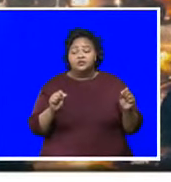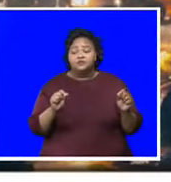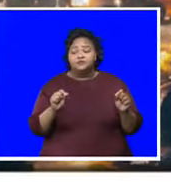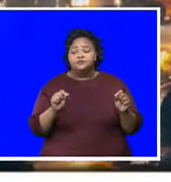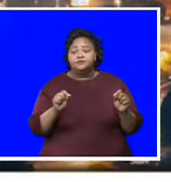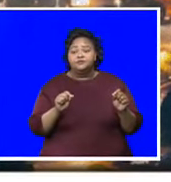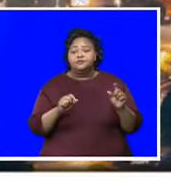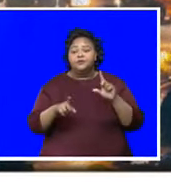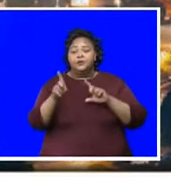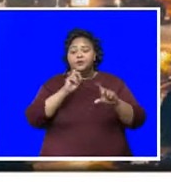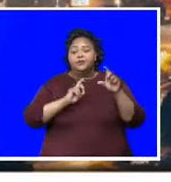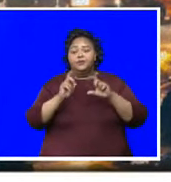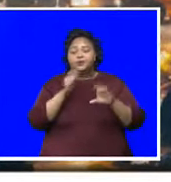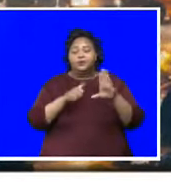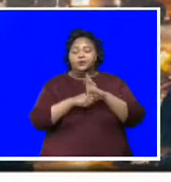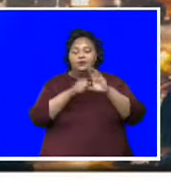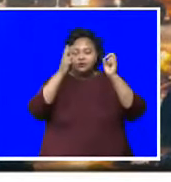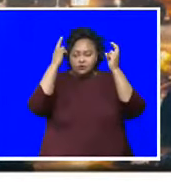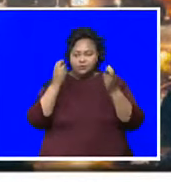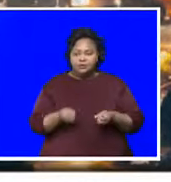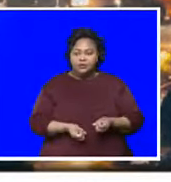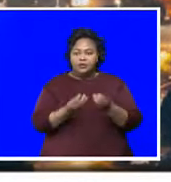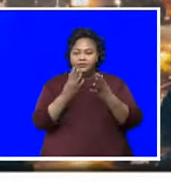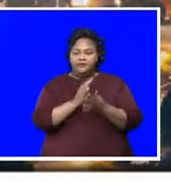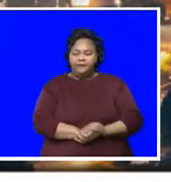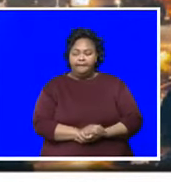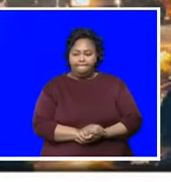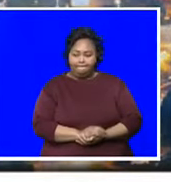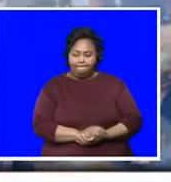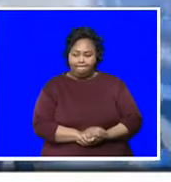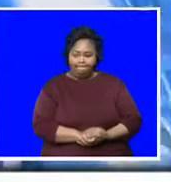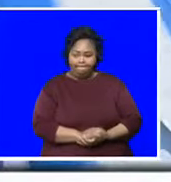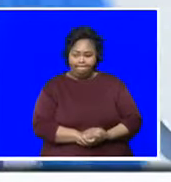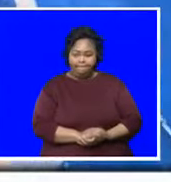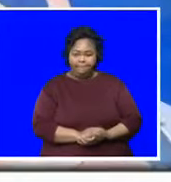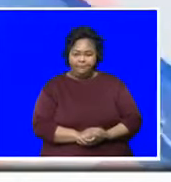Eswatini TV. But before we go, here's a quick reminder of our top stories tonight.